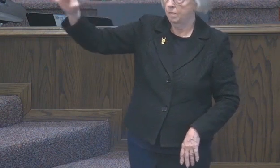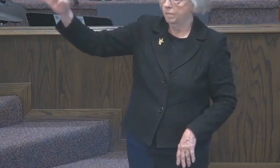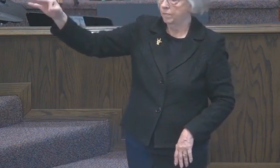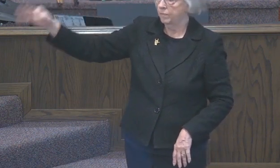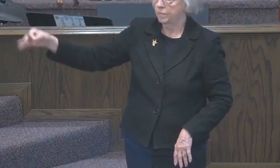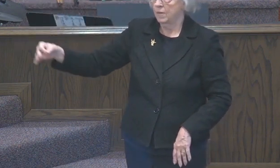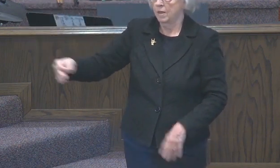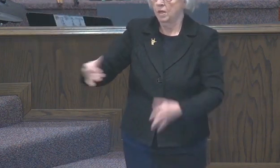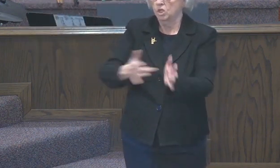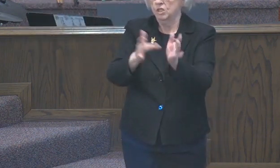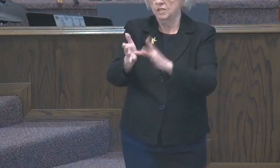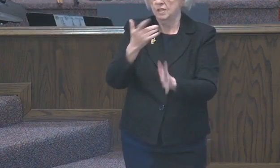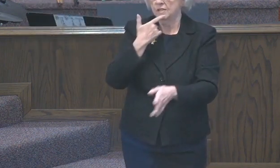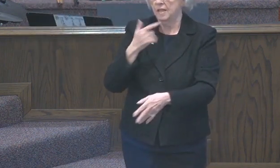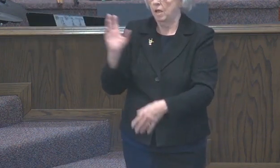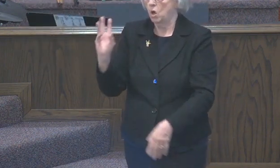witnesses.